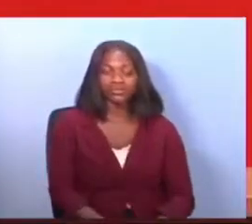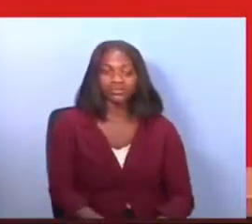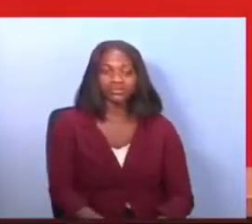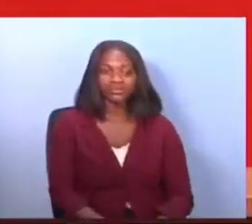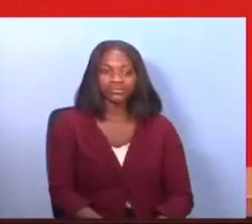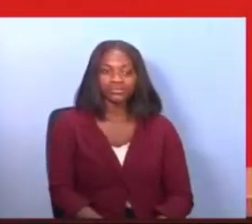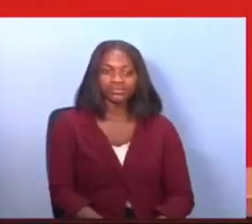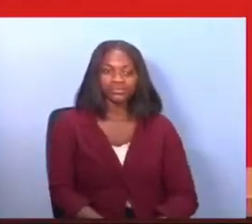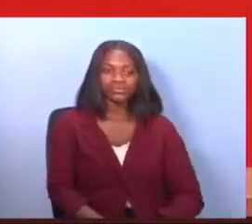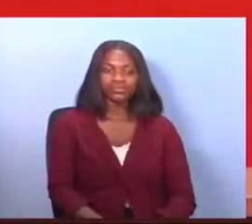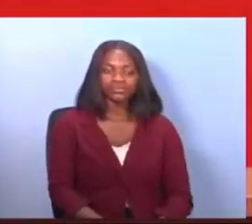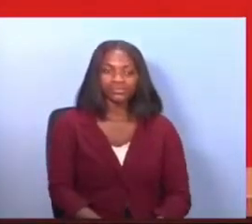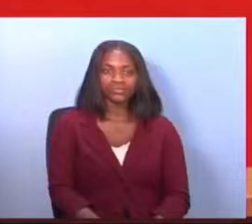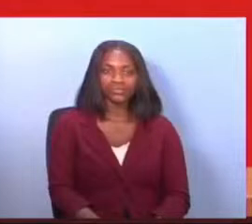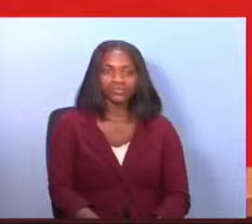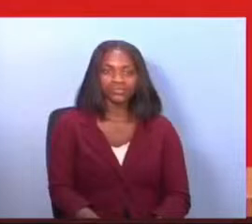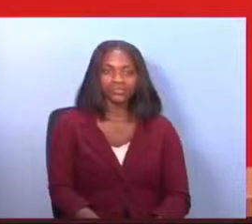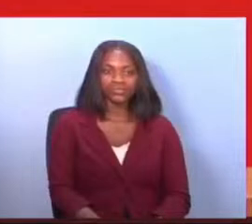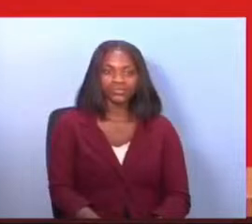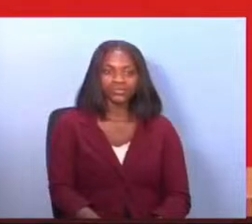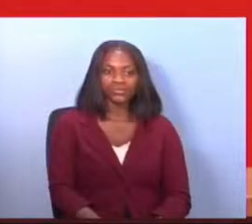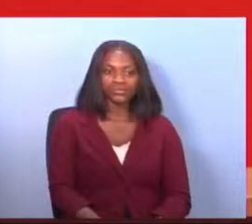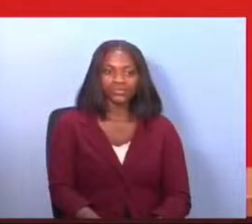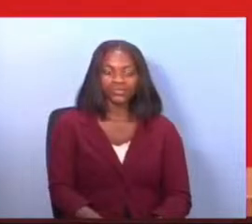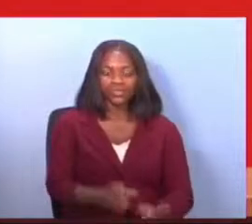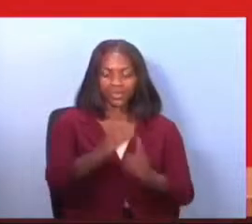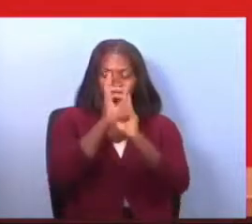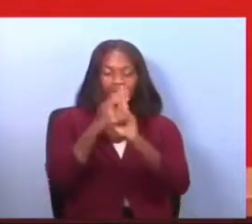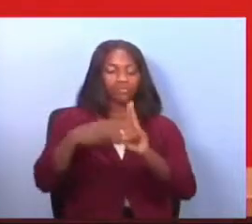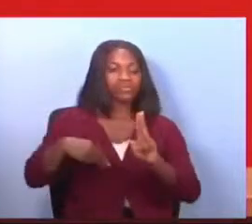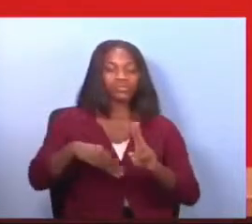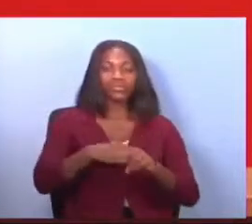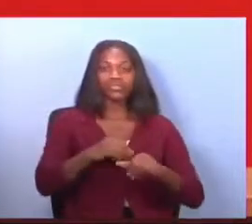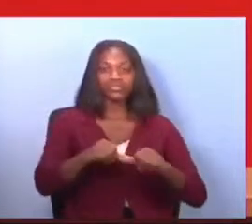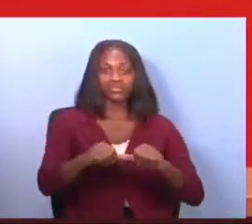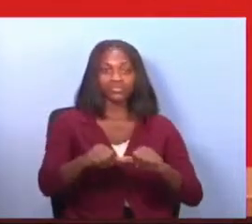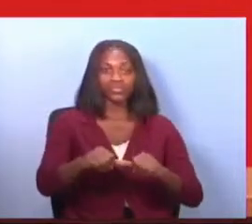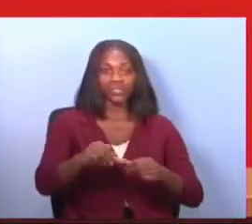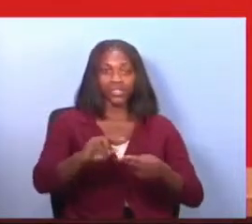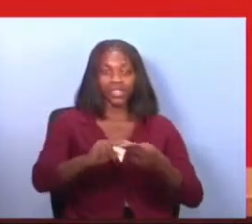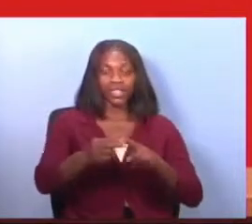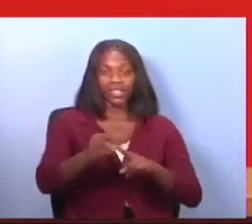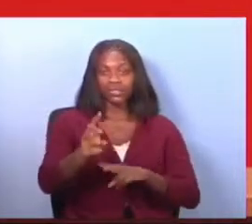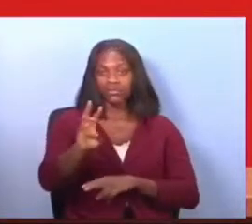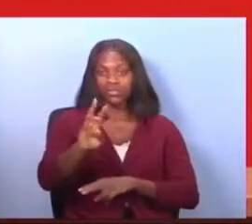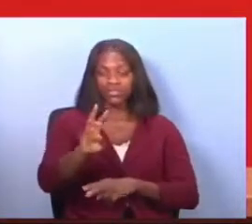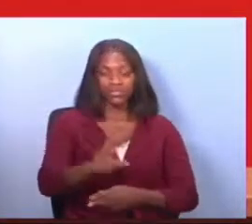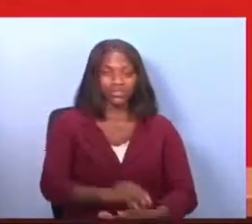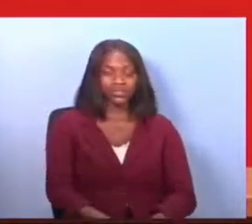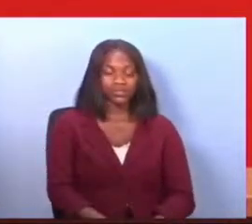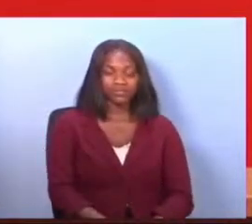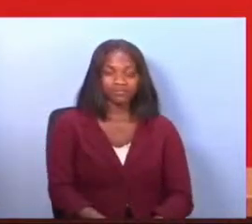Yes. Honourable members, we move to item number 6.